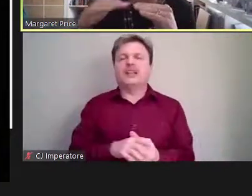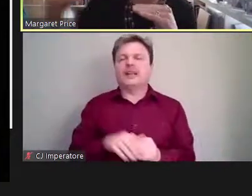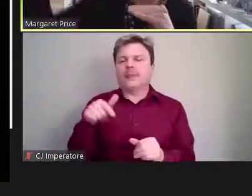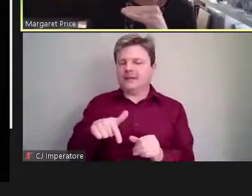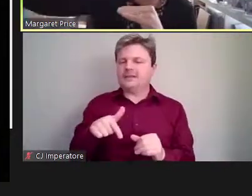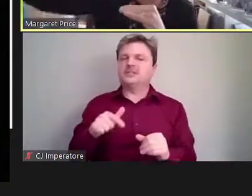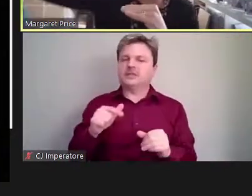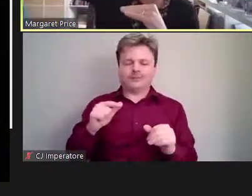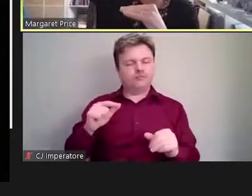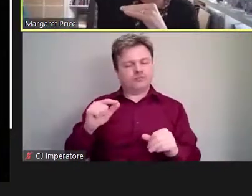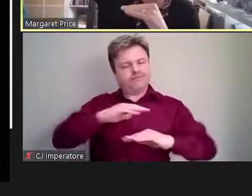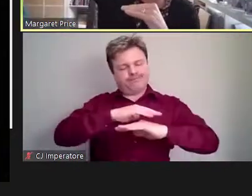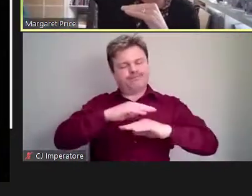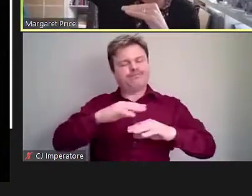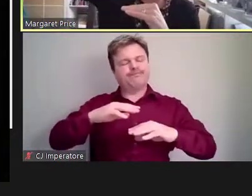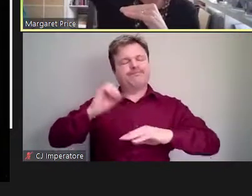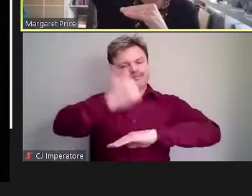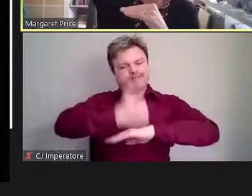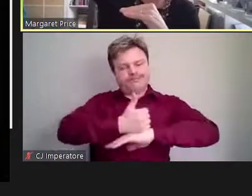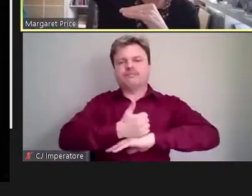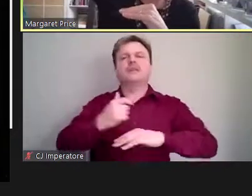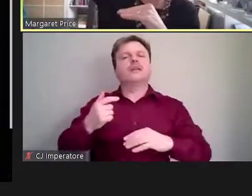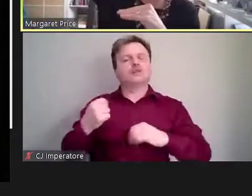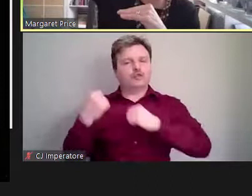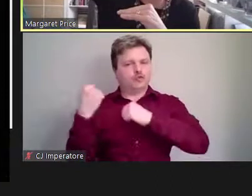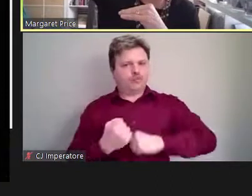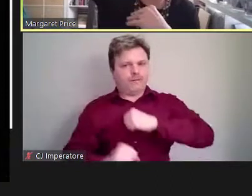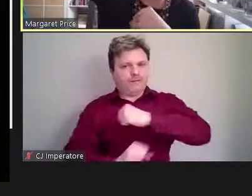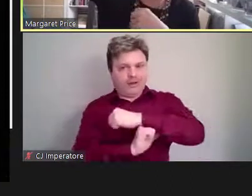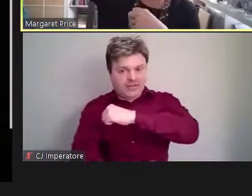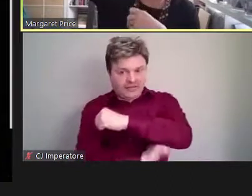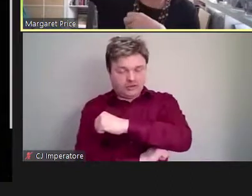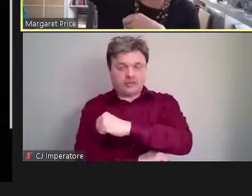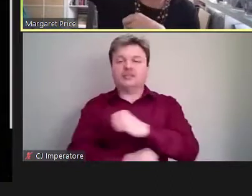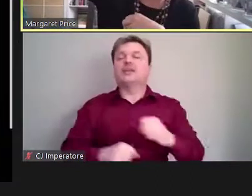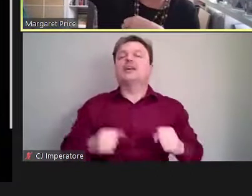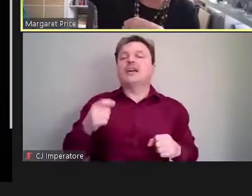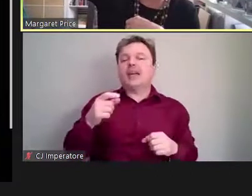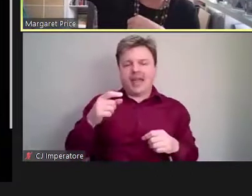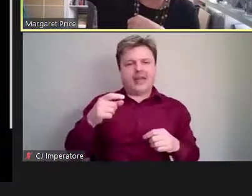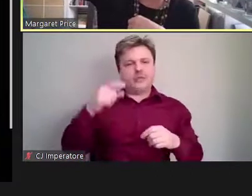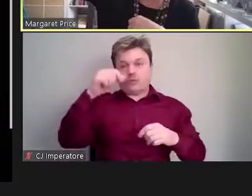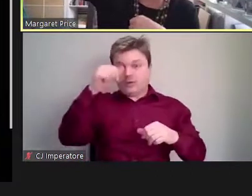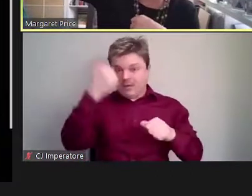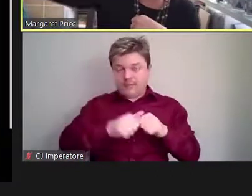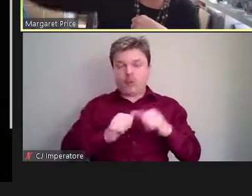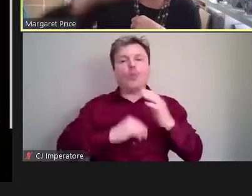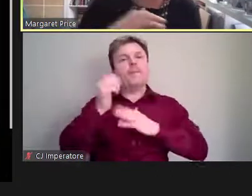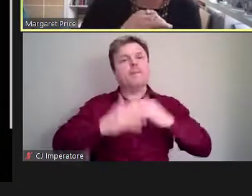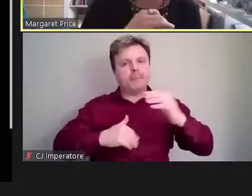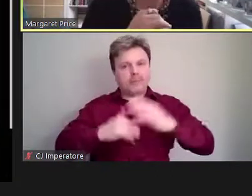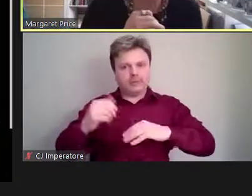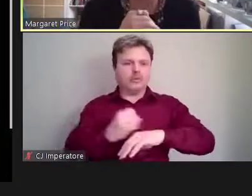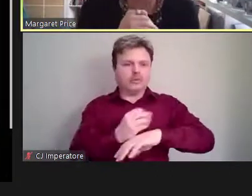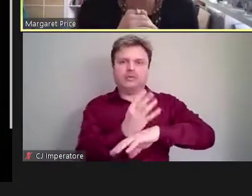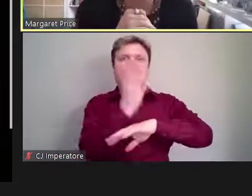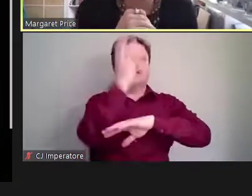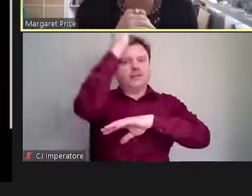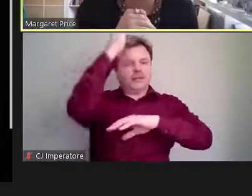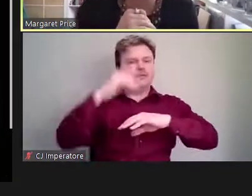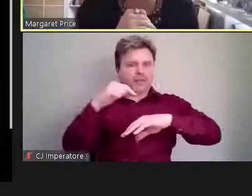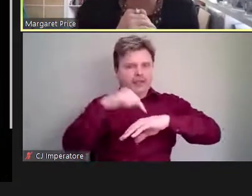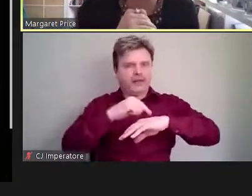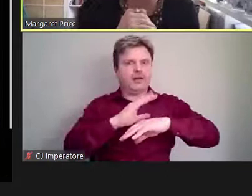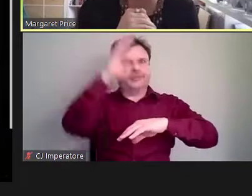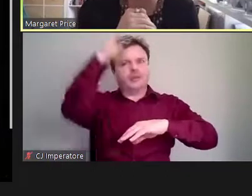foundation, but then remember that we can and should go on and up from there. I'm going to pause there